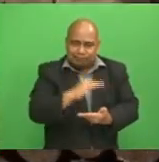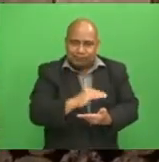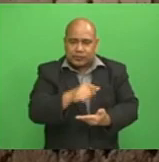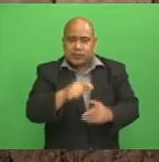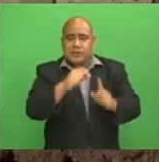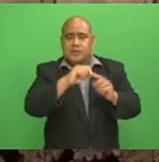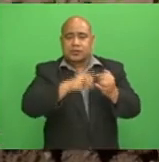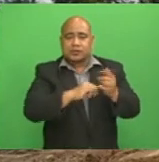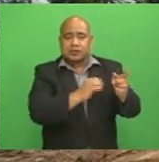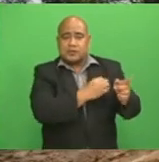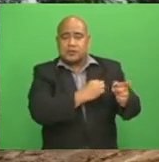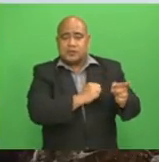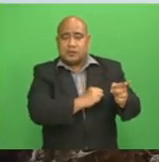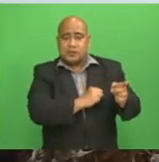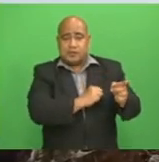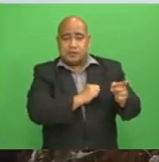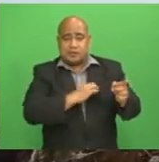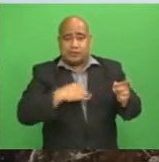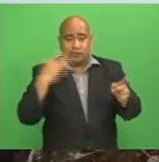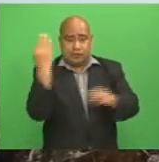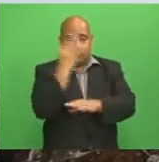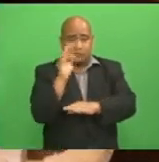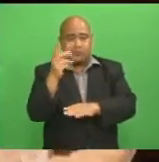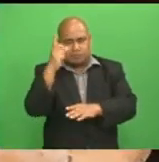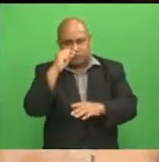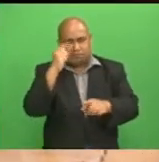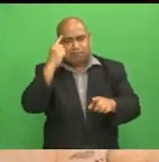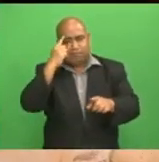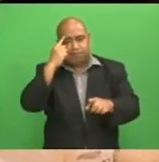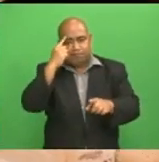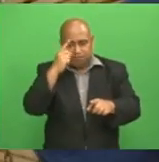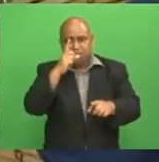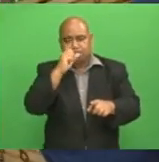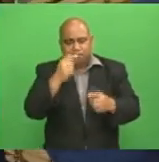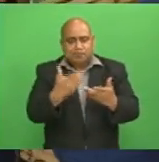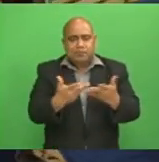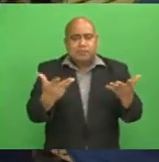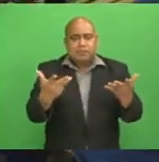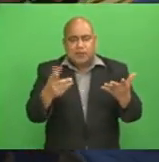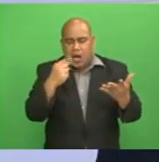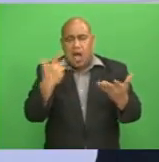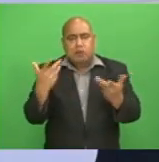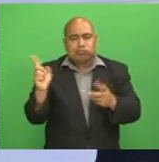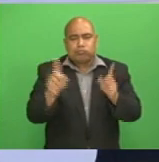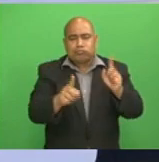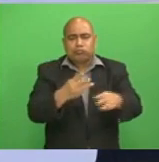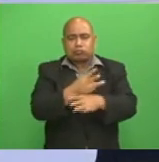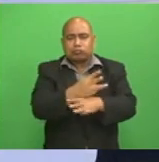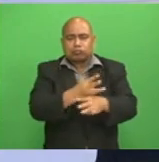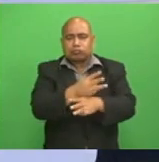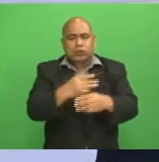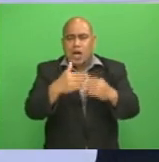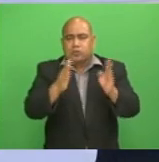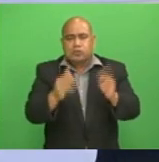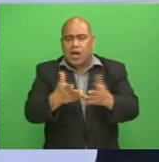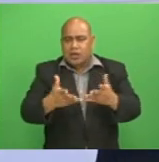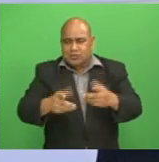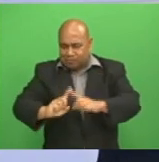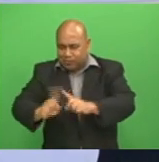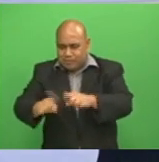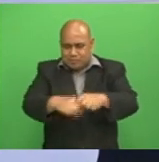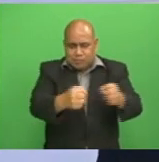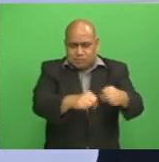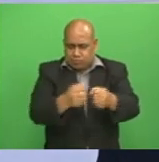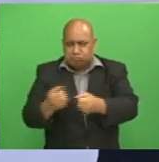afloat, Fijians can apply to sell timber destroyed during Tropical Cyclone Harold. Any surplus from the